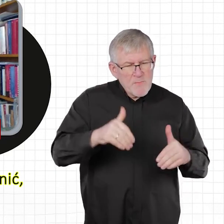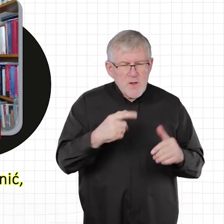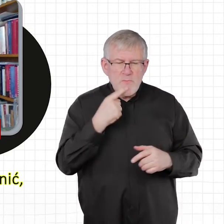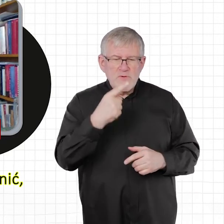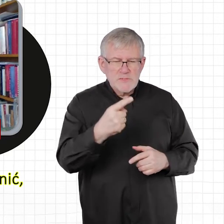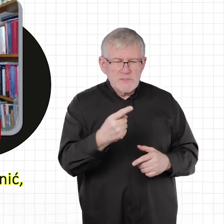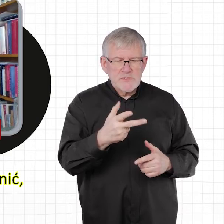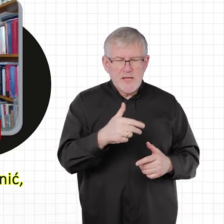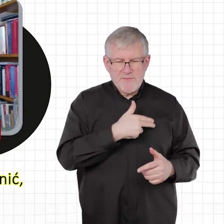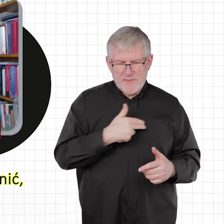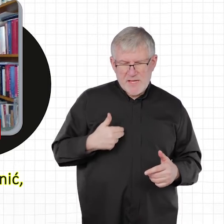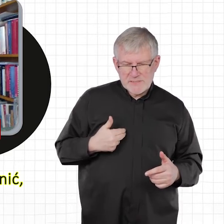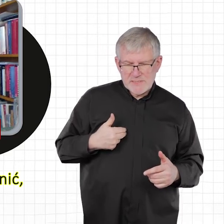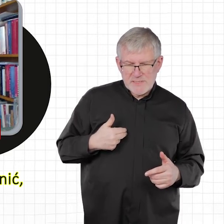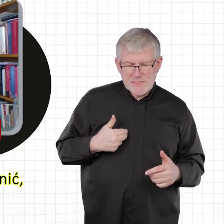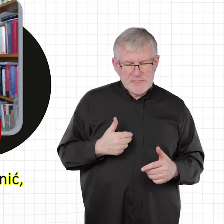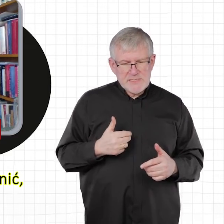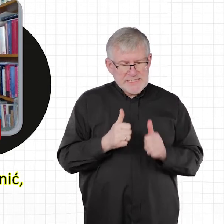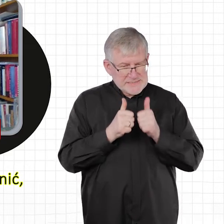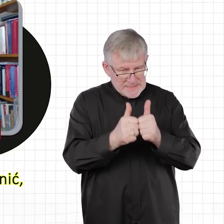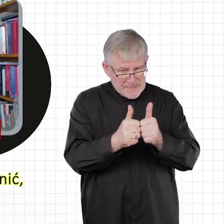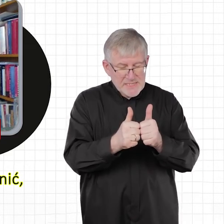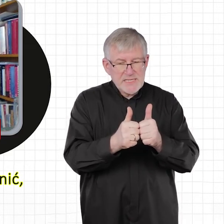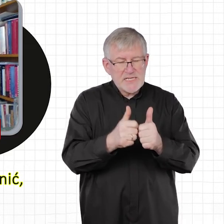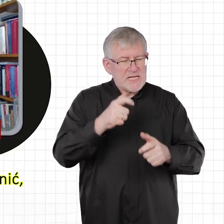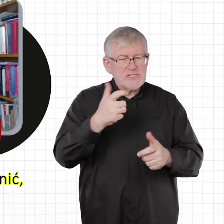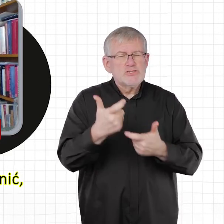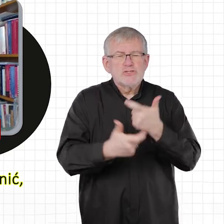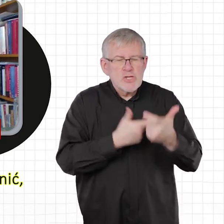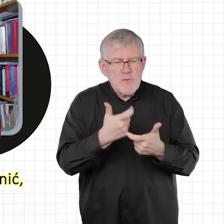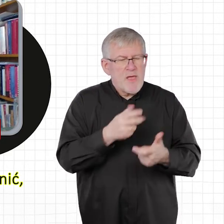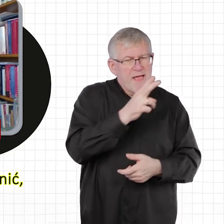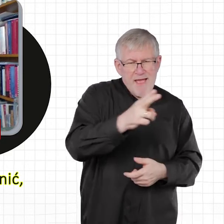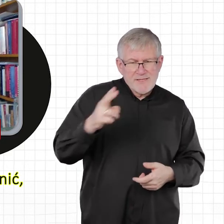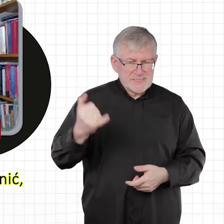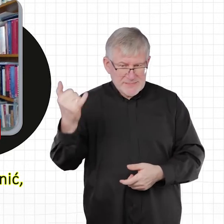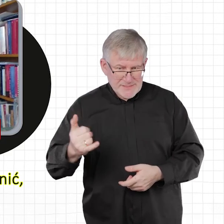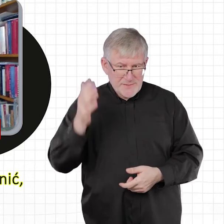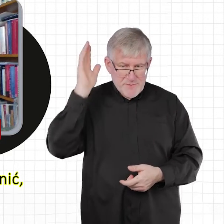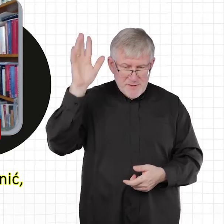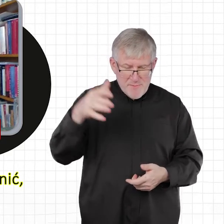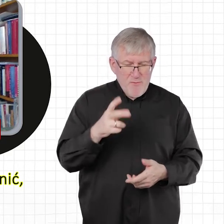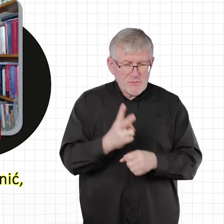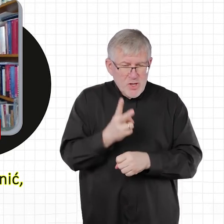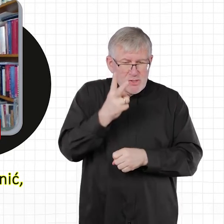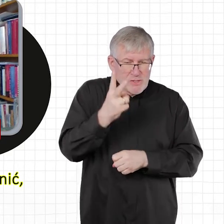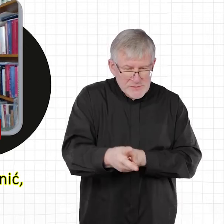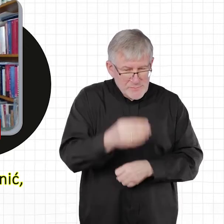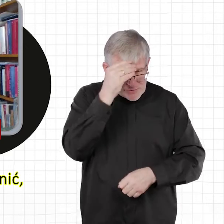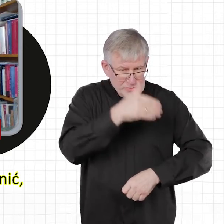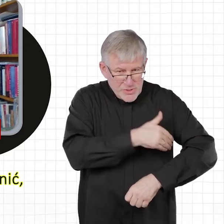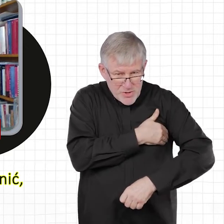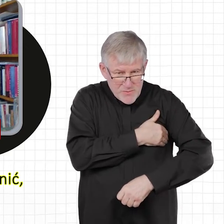if there is something that is unfair, then we are supposed to make it right,